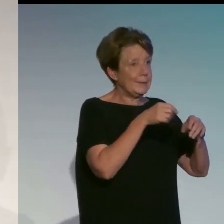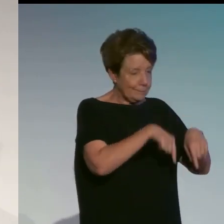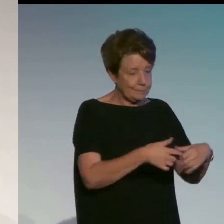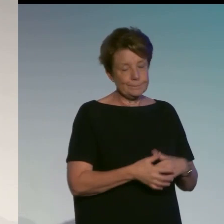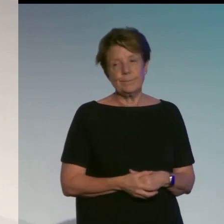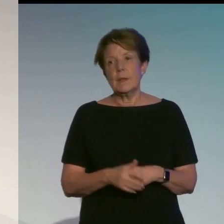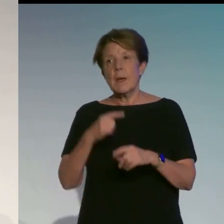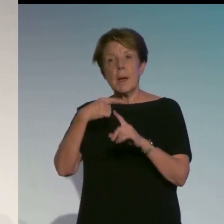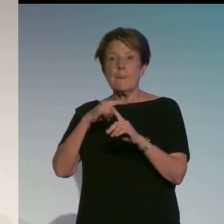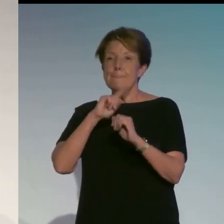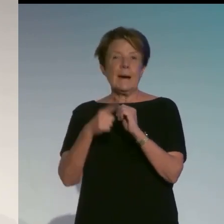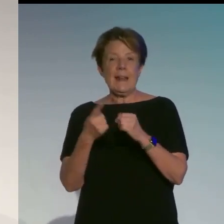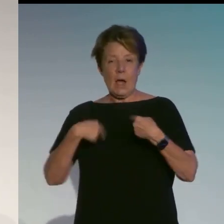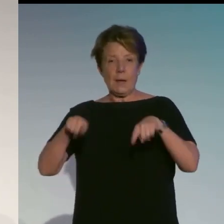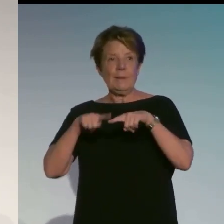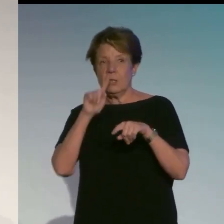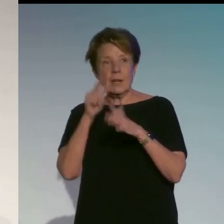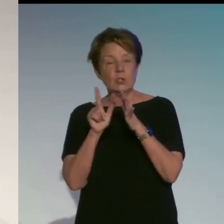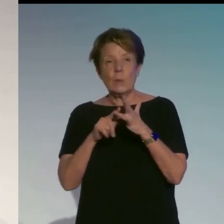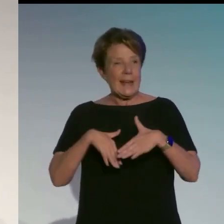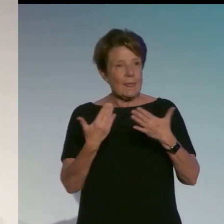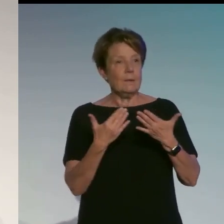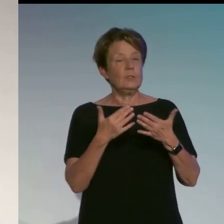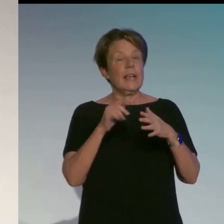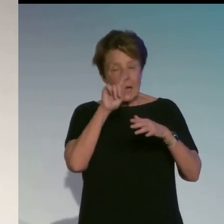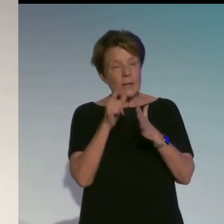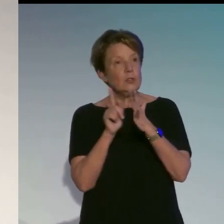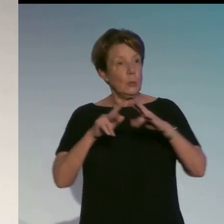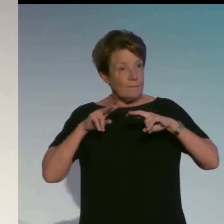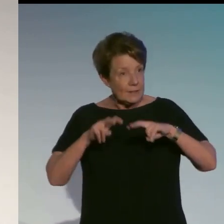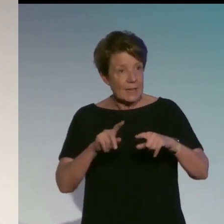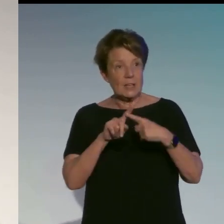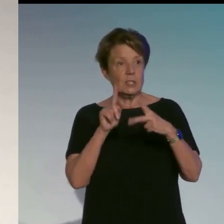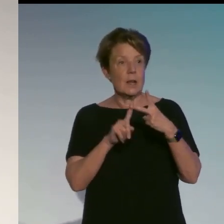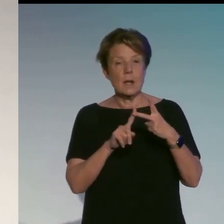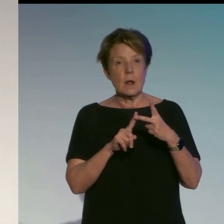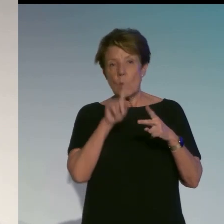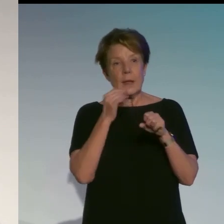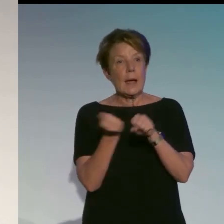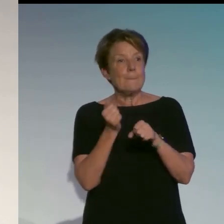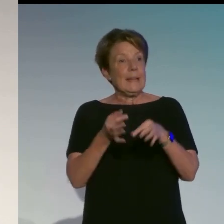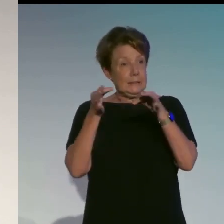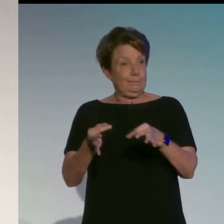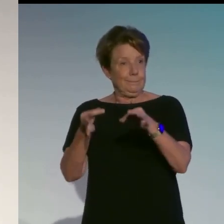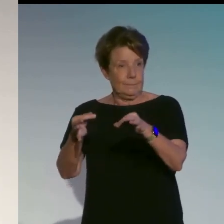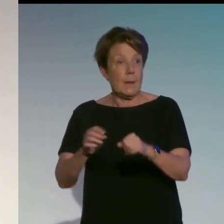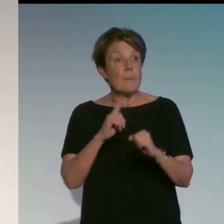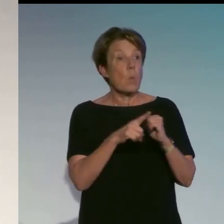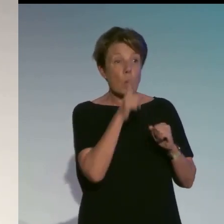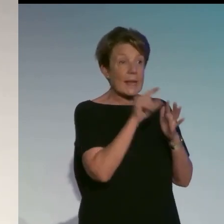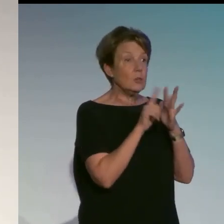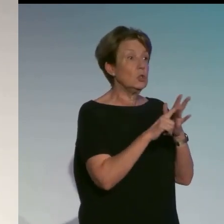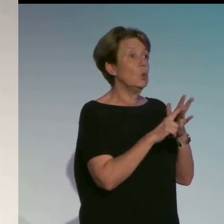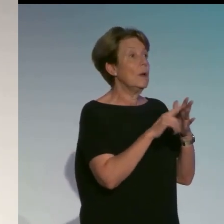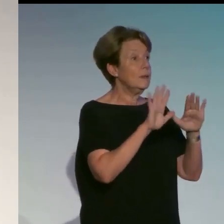Human Rights Commission cannot do. We cannot do investigations. We don't have those powers under this. We cannot make determinations, but what we can do is provide